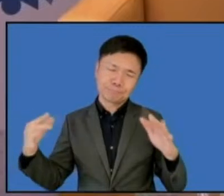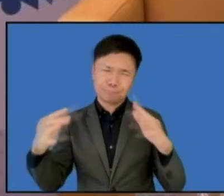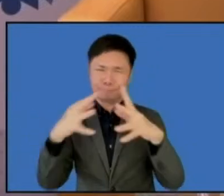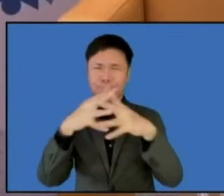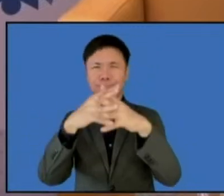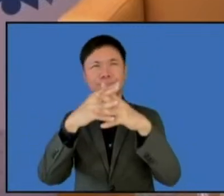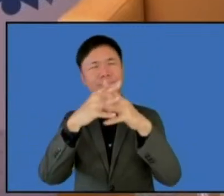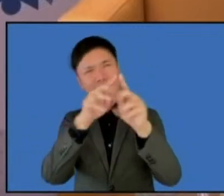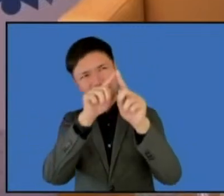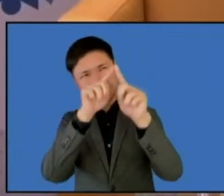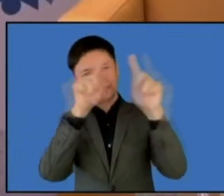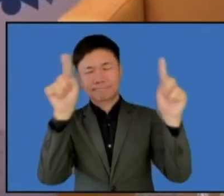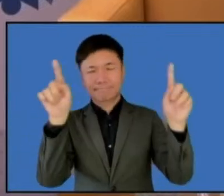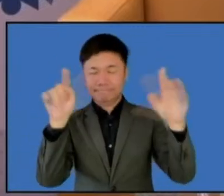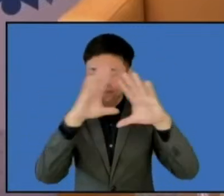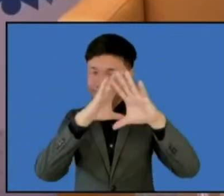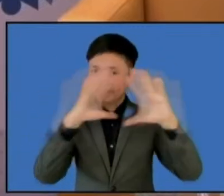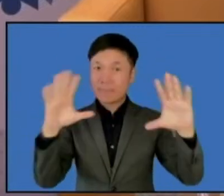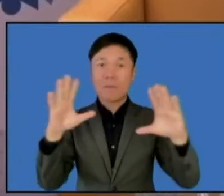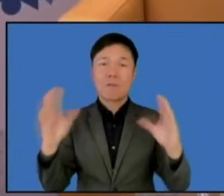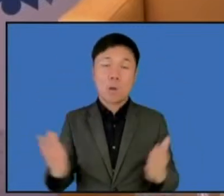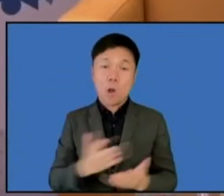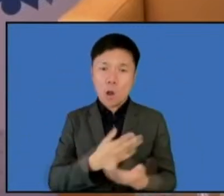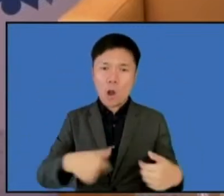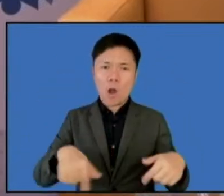We need these tables where everybody has a stake.